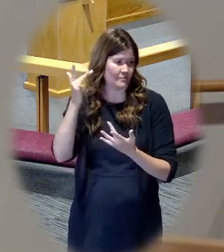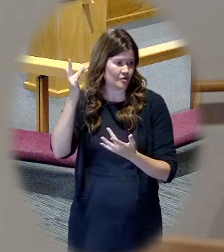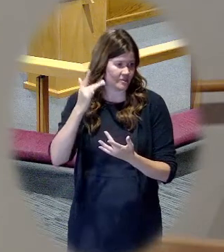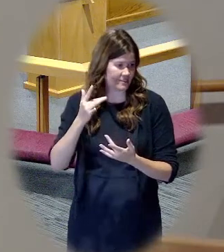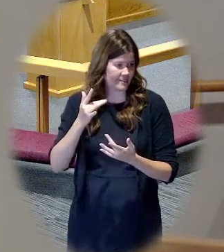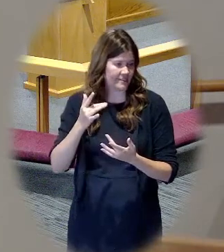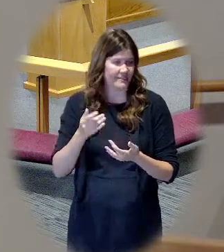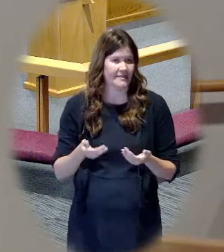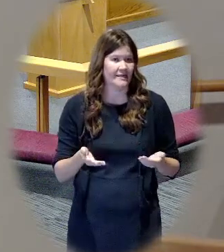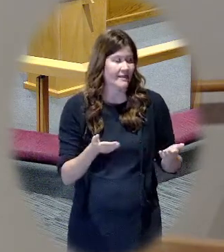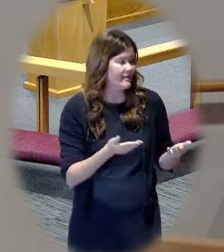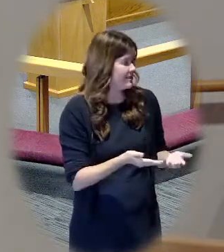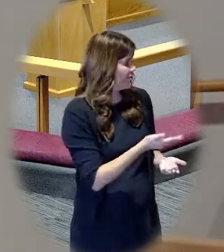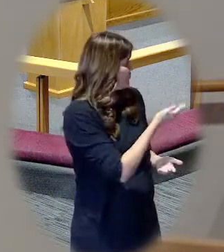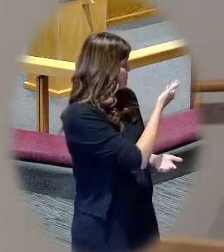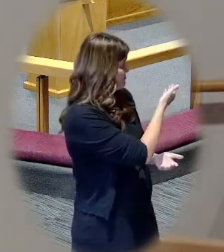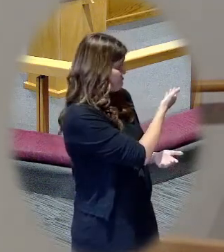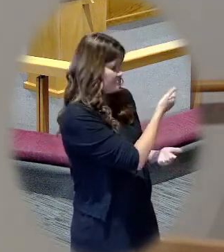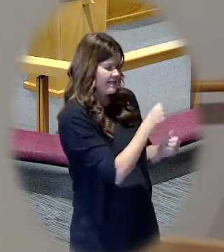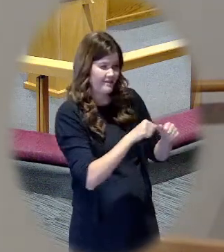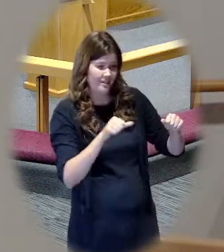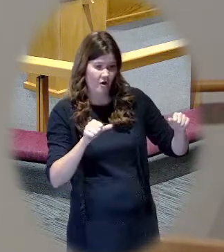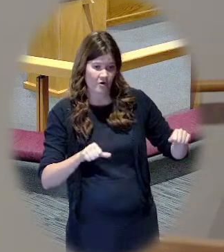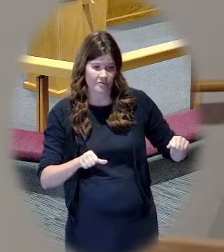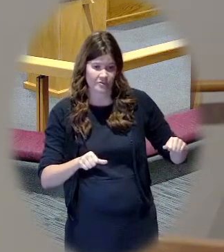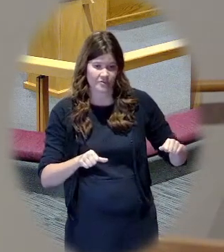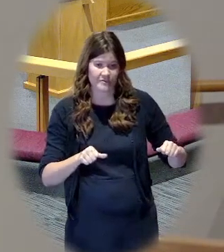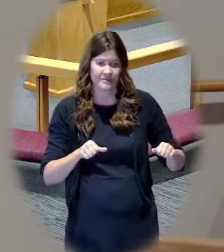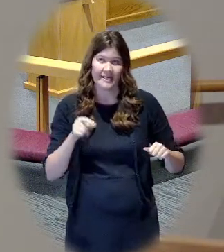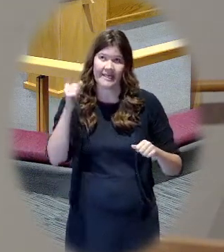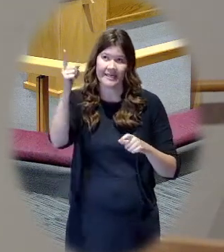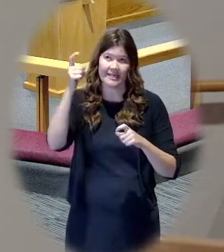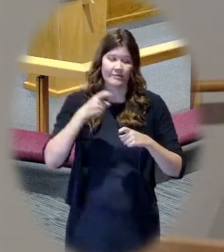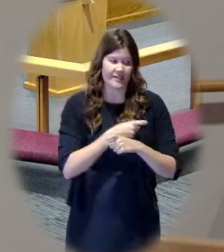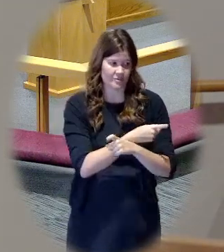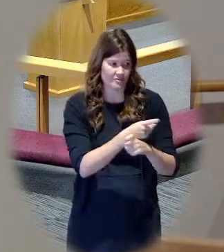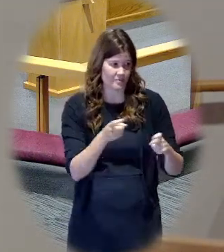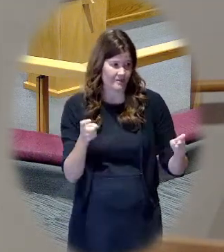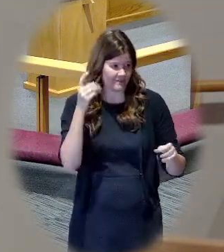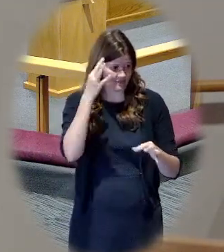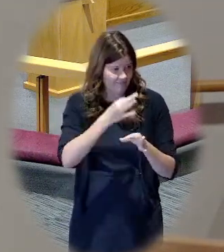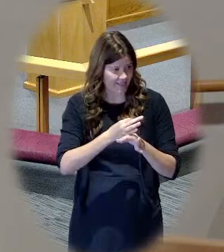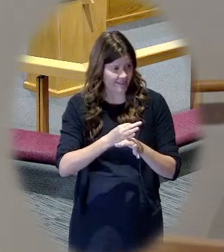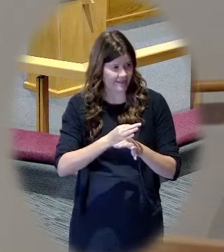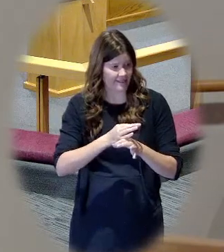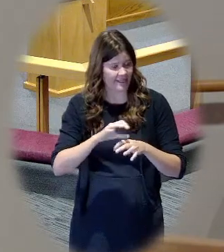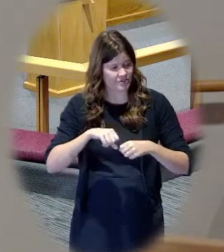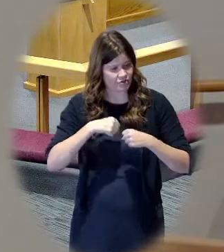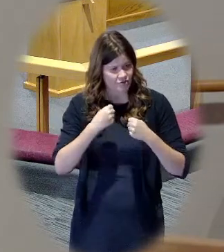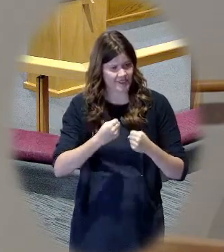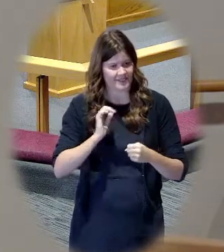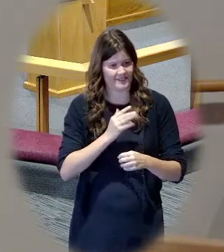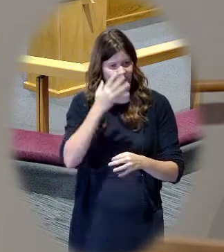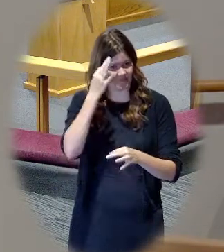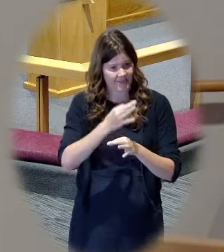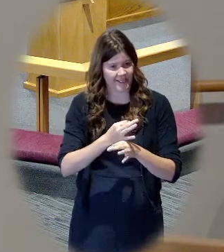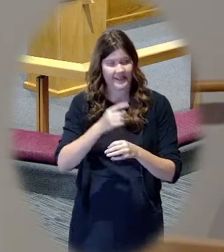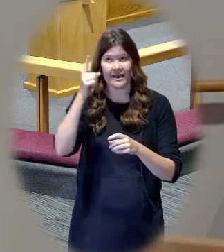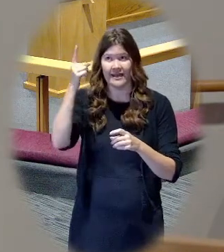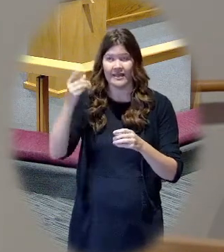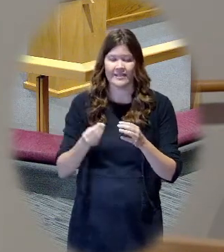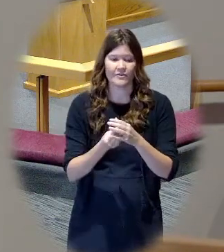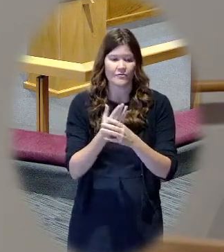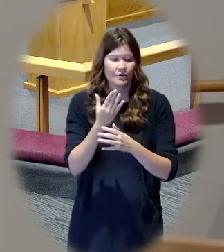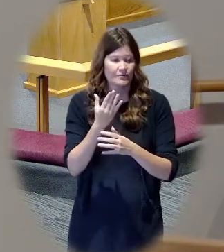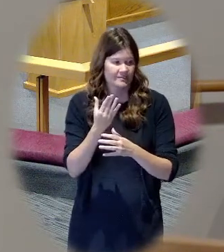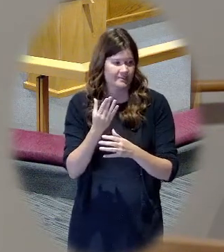Here at this table, this rail, he creates it and strengthens it. He creates it and nurtures it